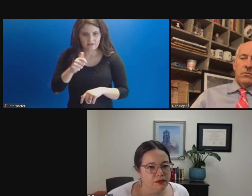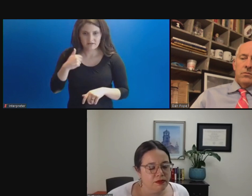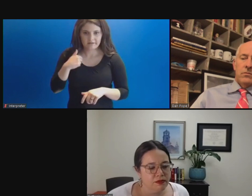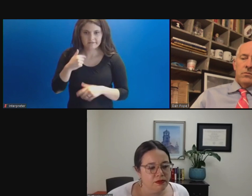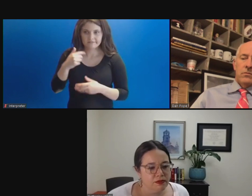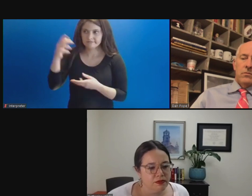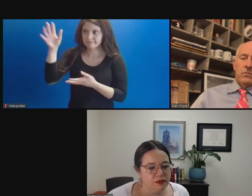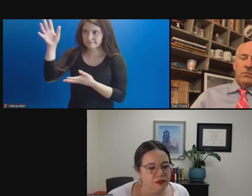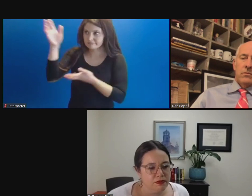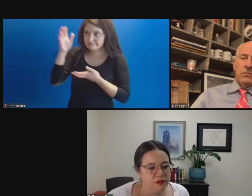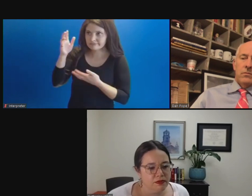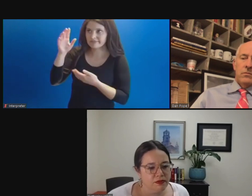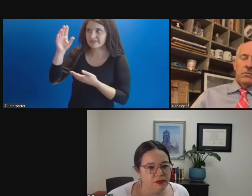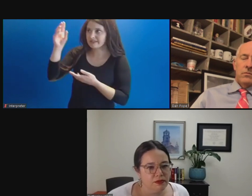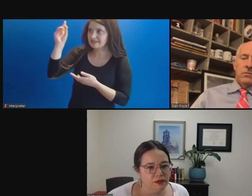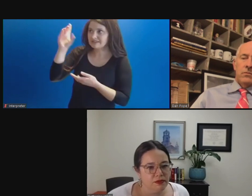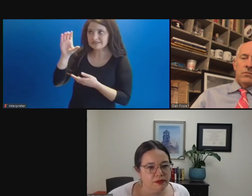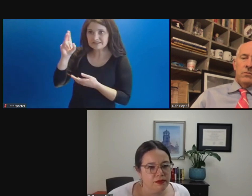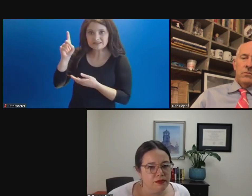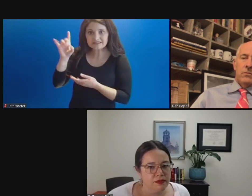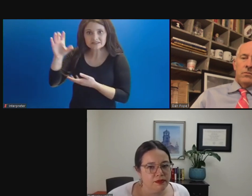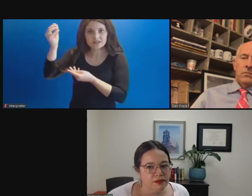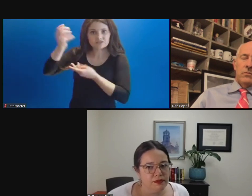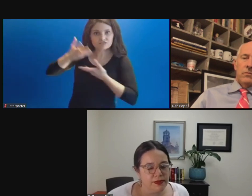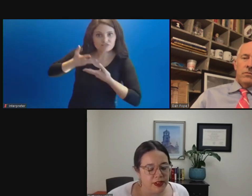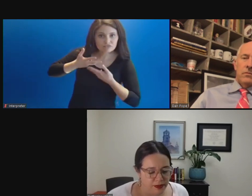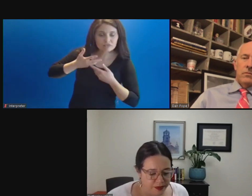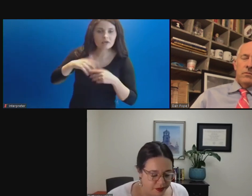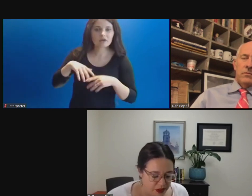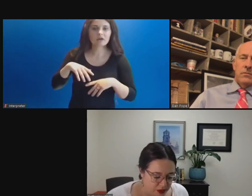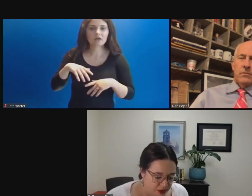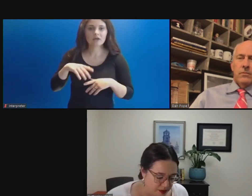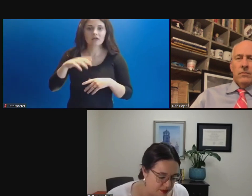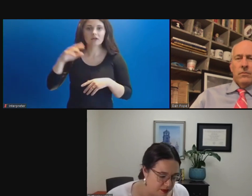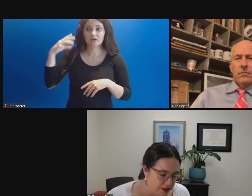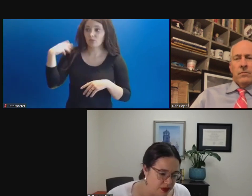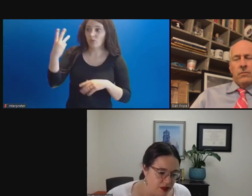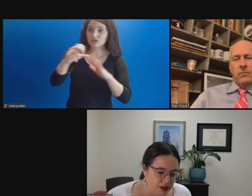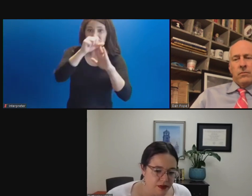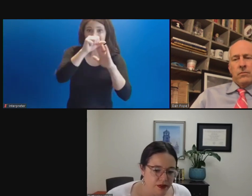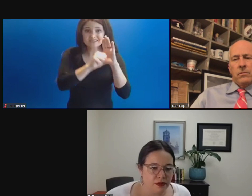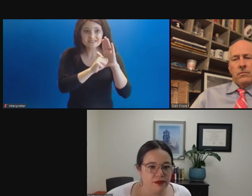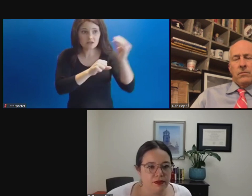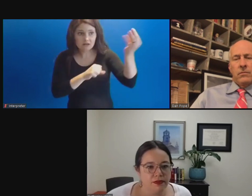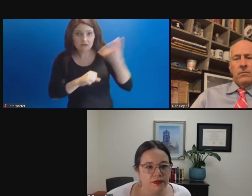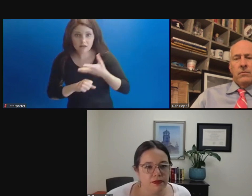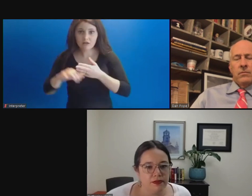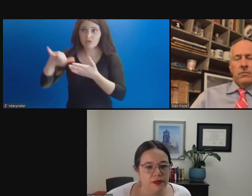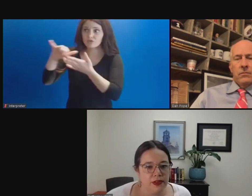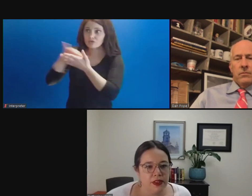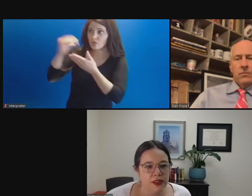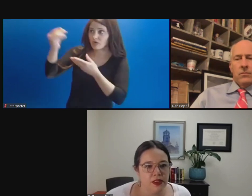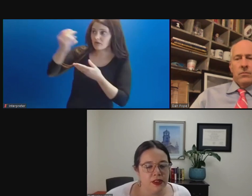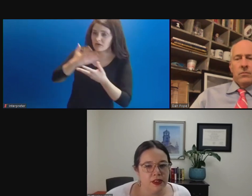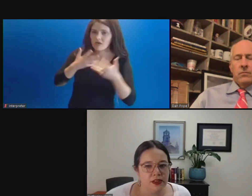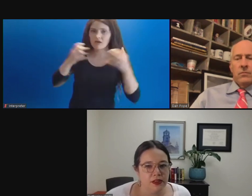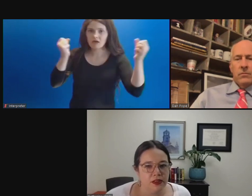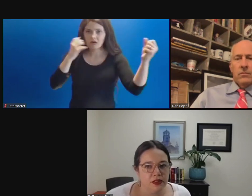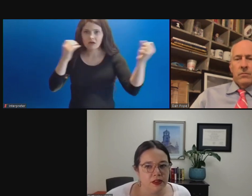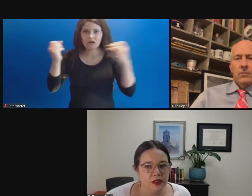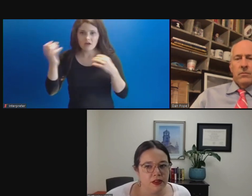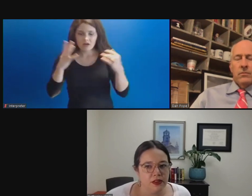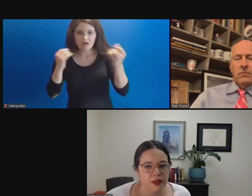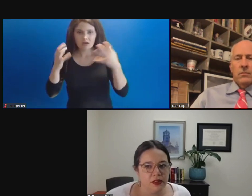the CDC, we get reports out of Washington State, we get reports out of New York, because they're further along